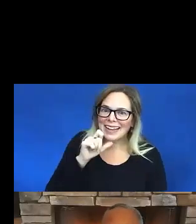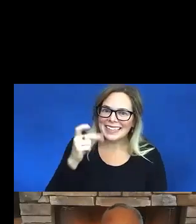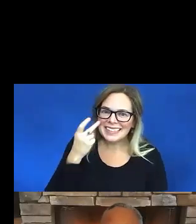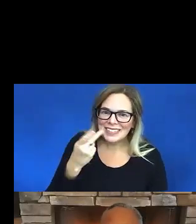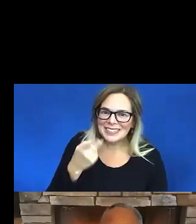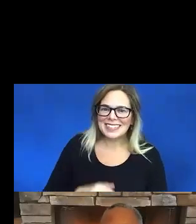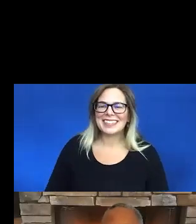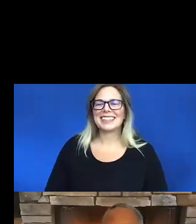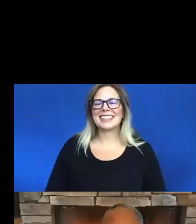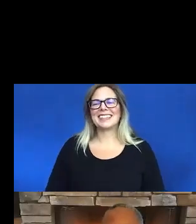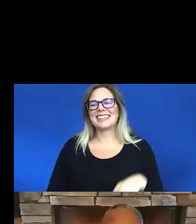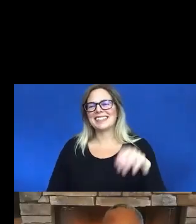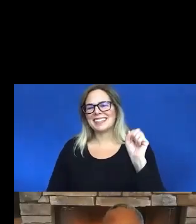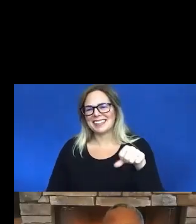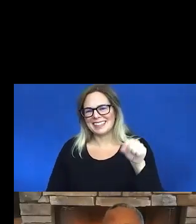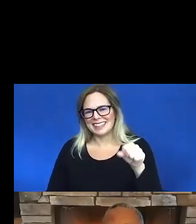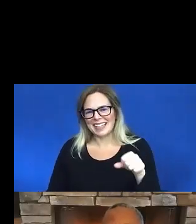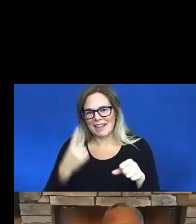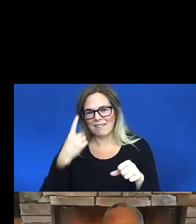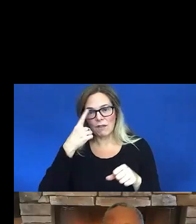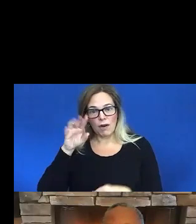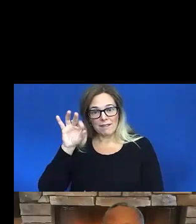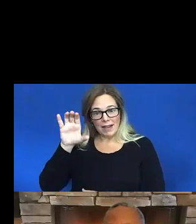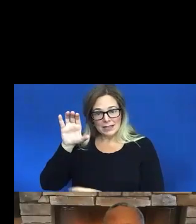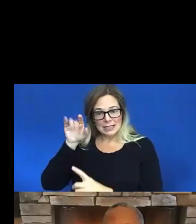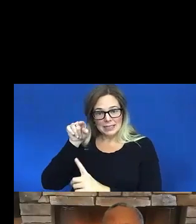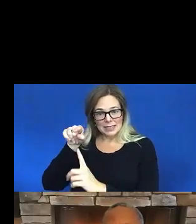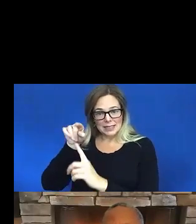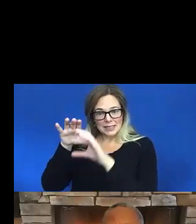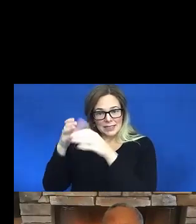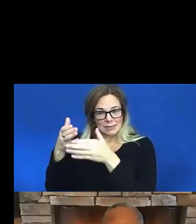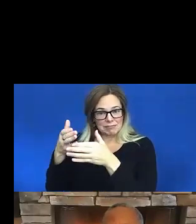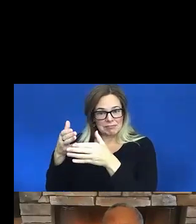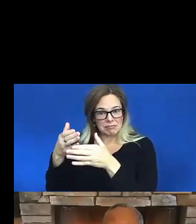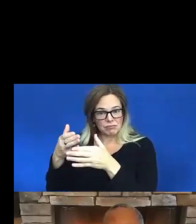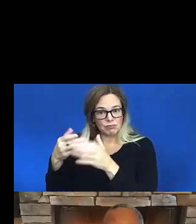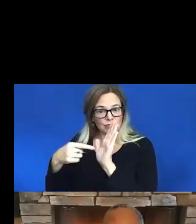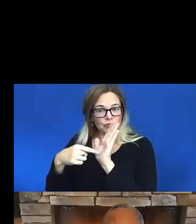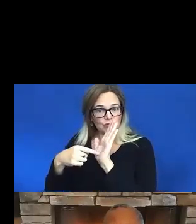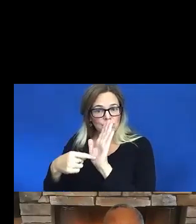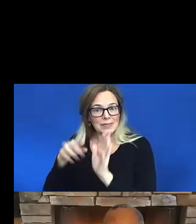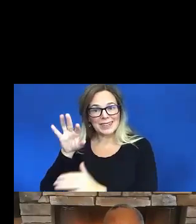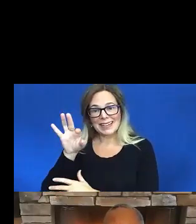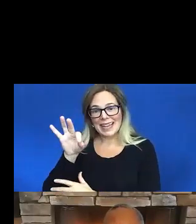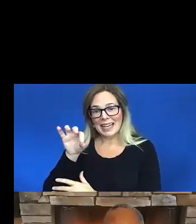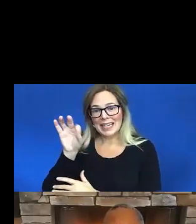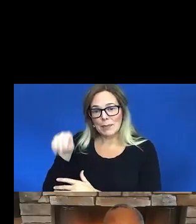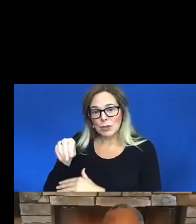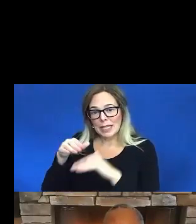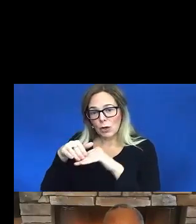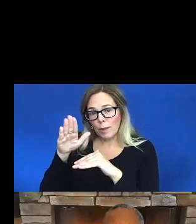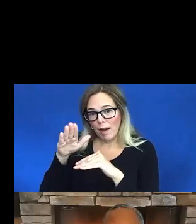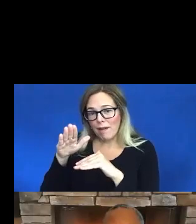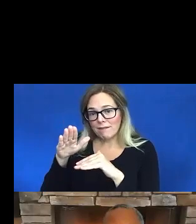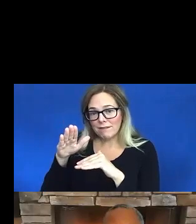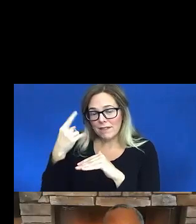Yeah, so for faculty, it would appear that we are at 99% or above